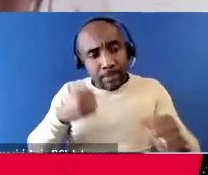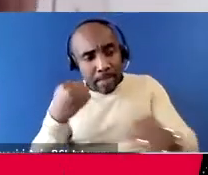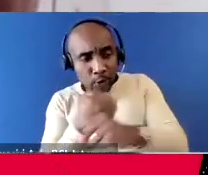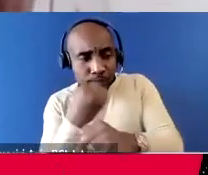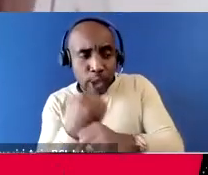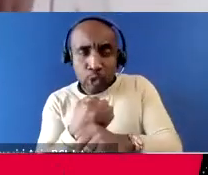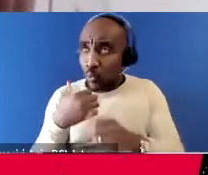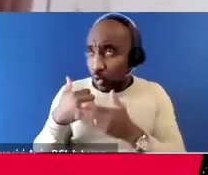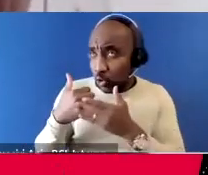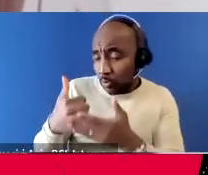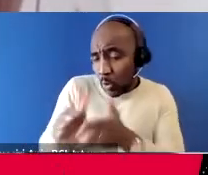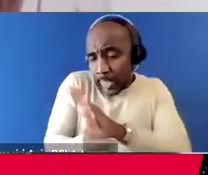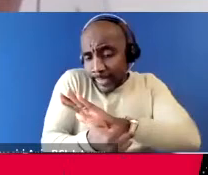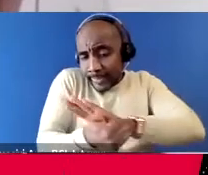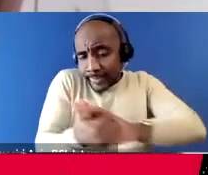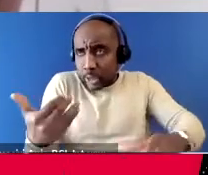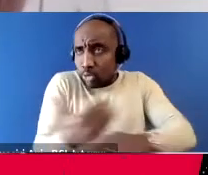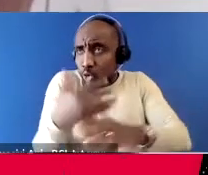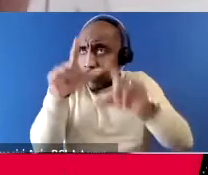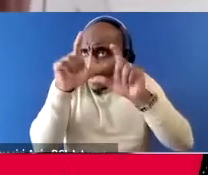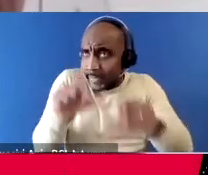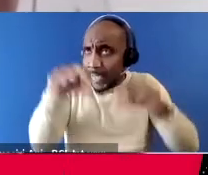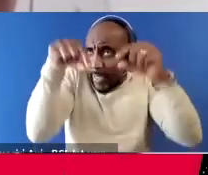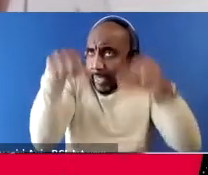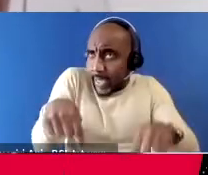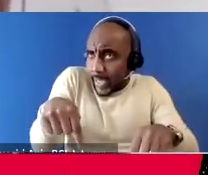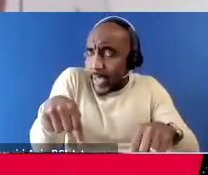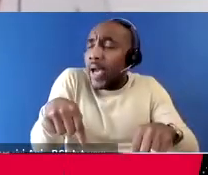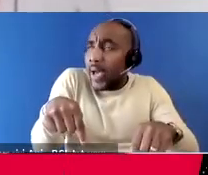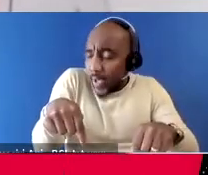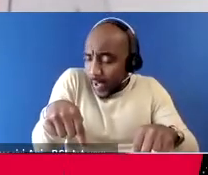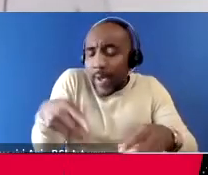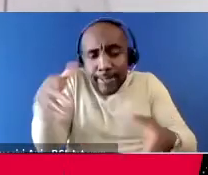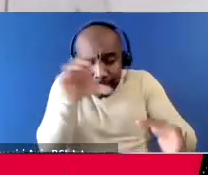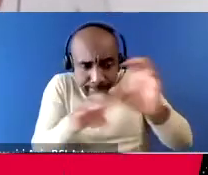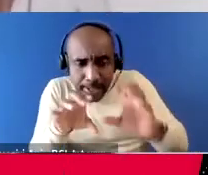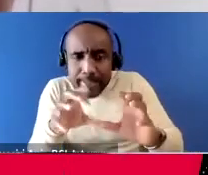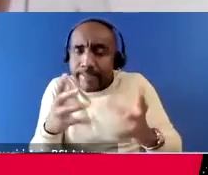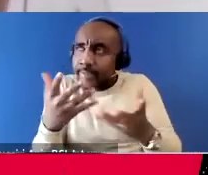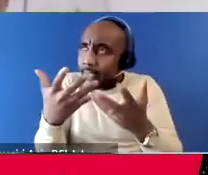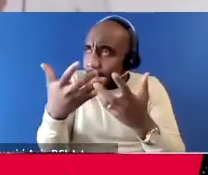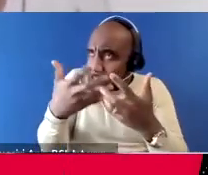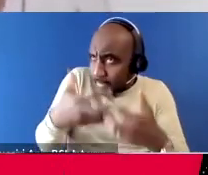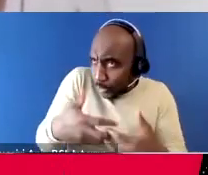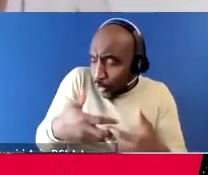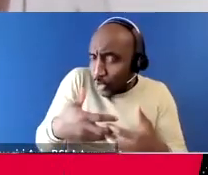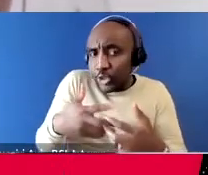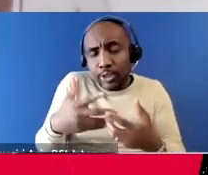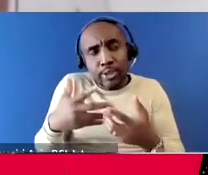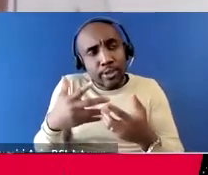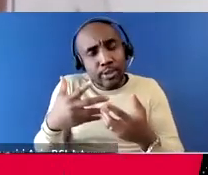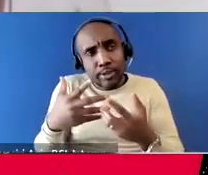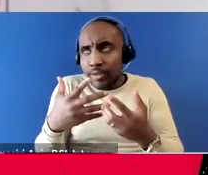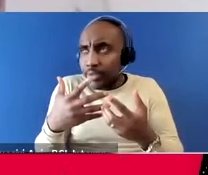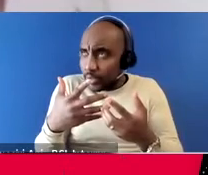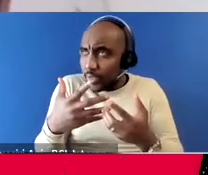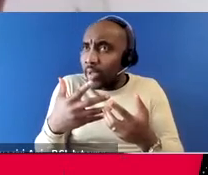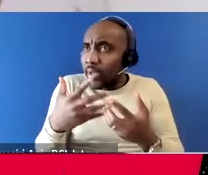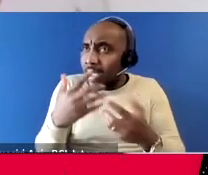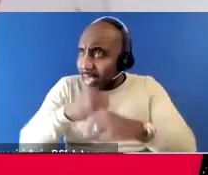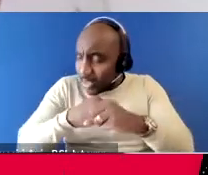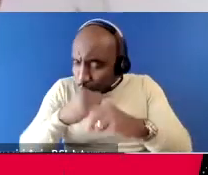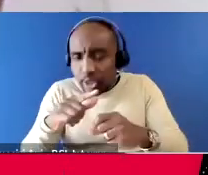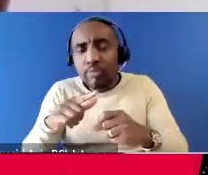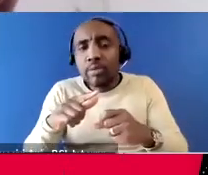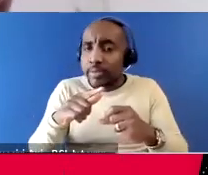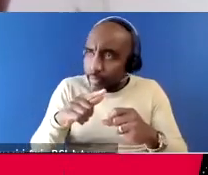is itself a result of political choices that have been made over decades to run down other elements of